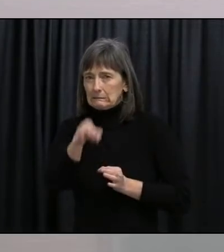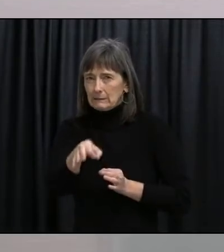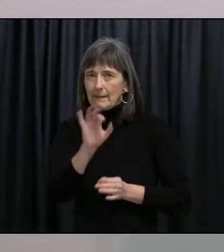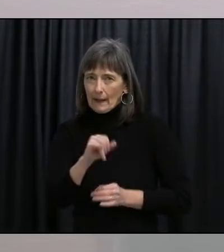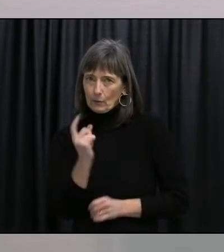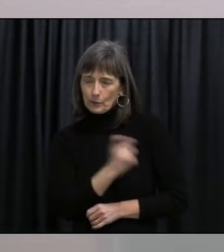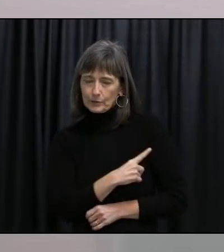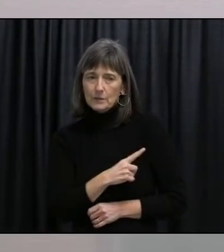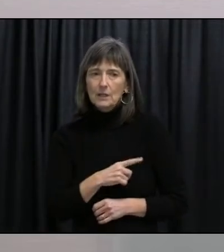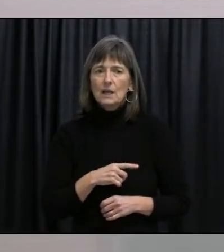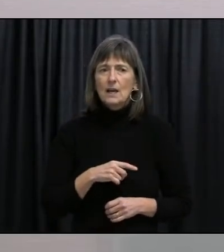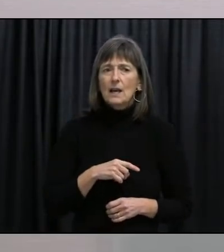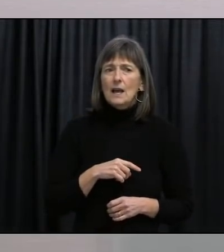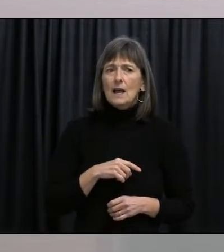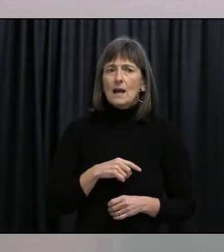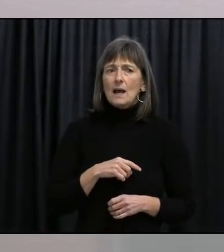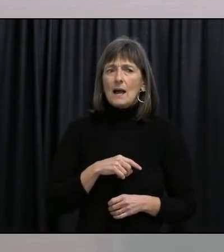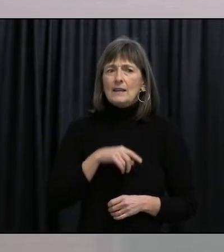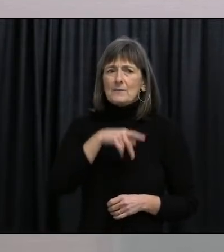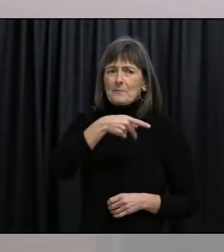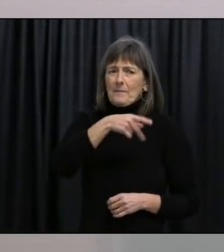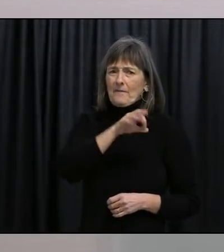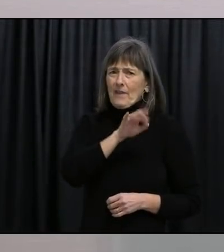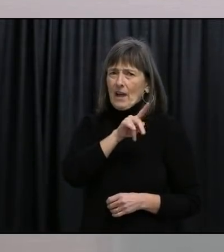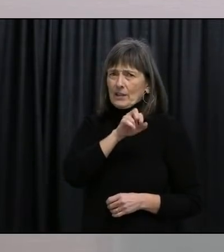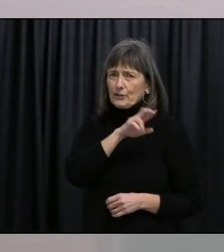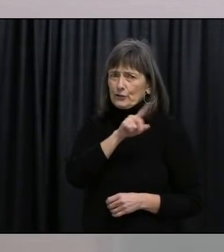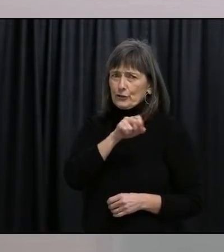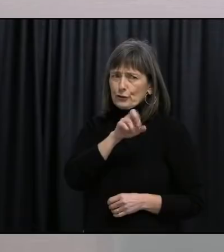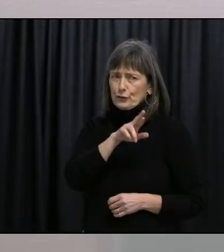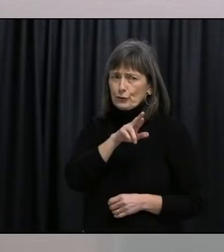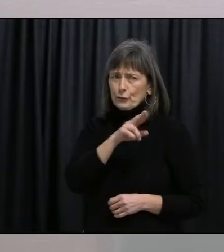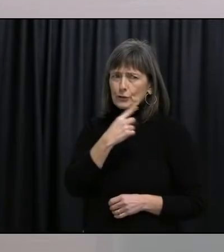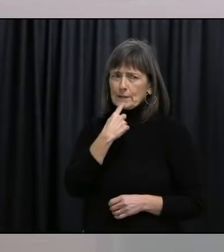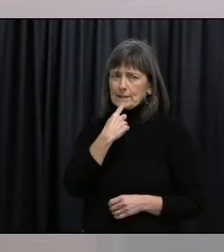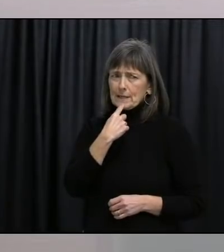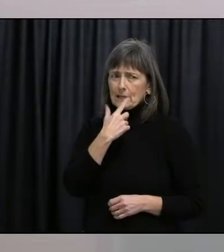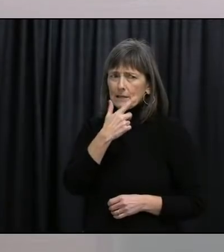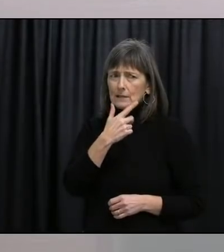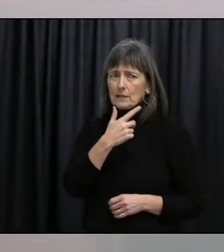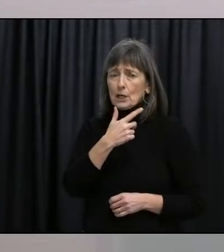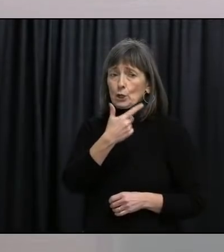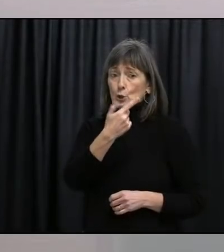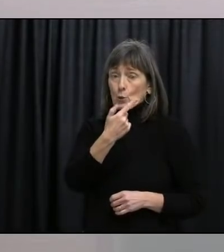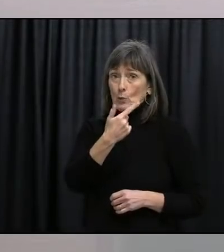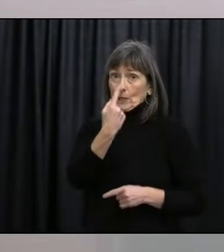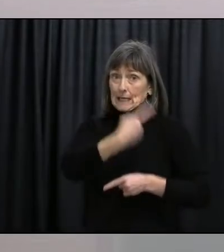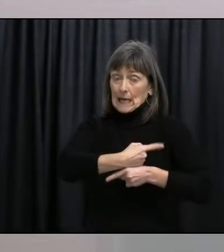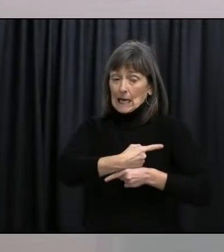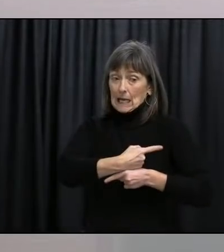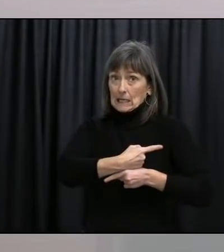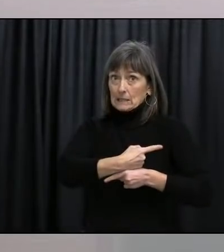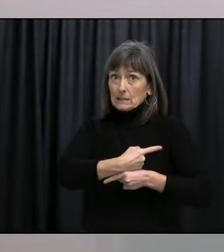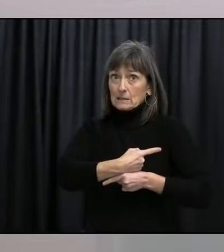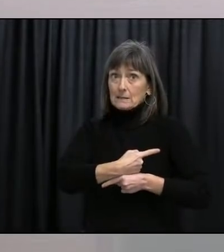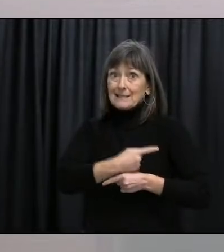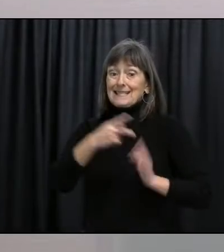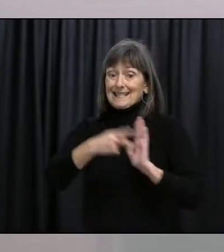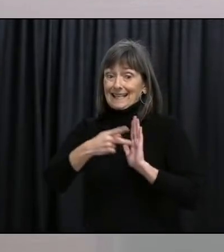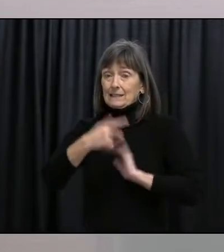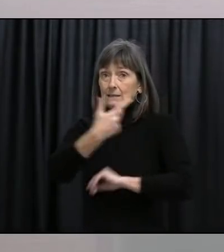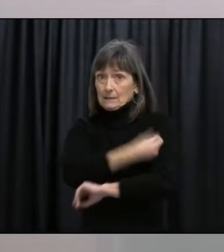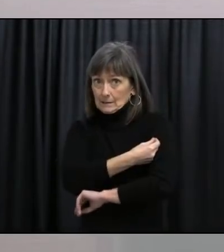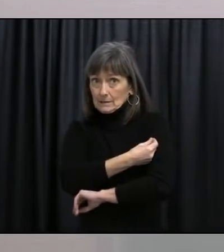Pfizer, I think the last time I'd heard is that you have 3 days after those 21 days. With Moderna, it's up to 5. What happens past